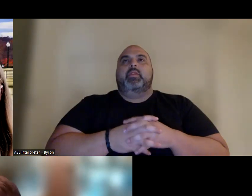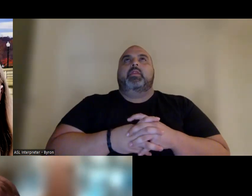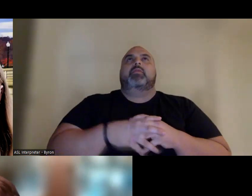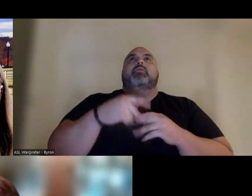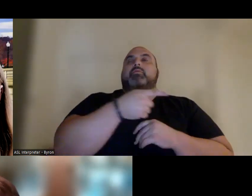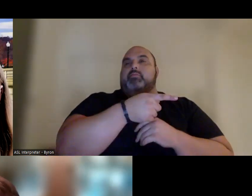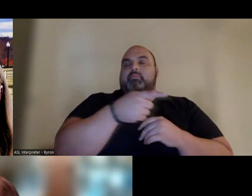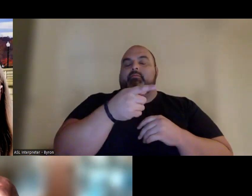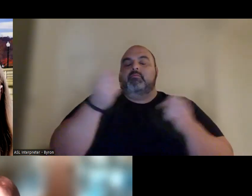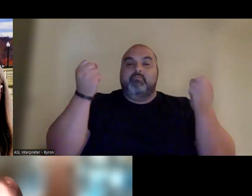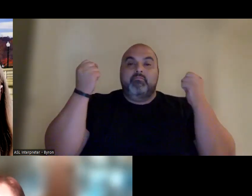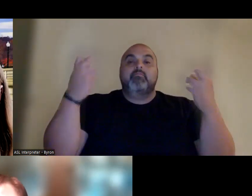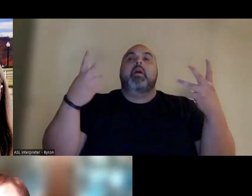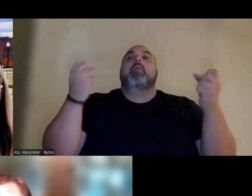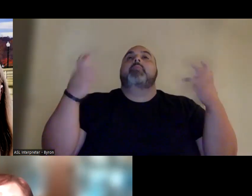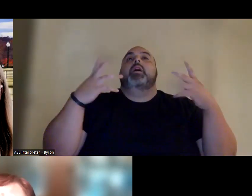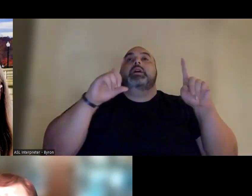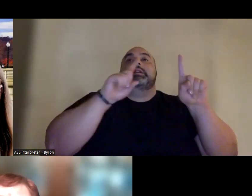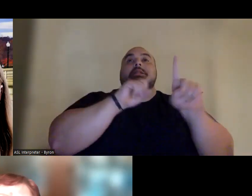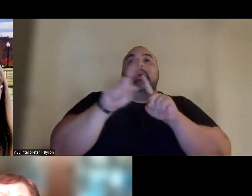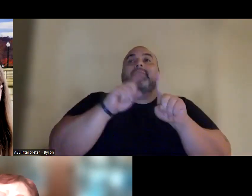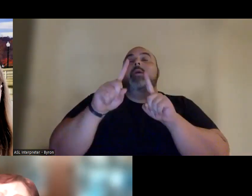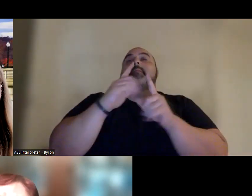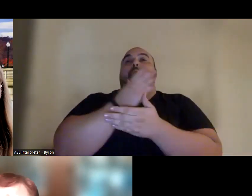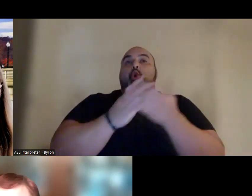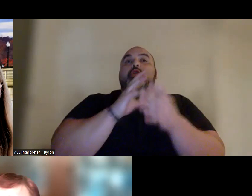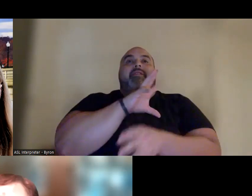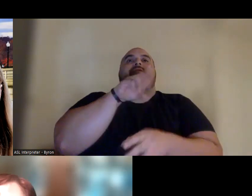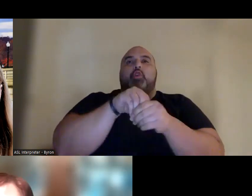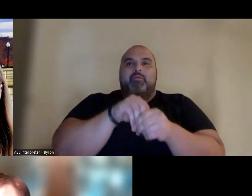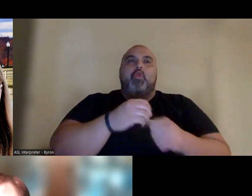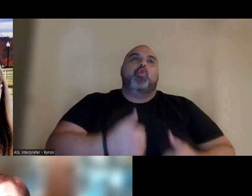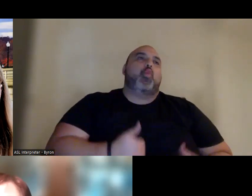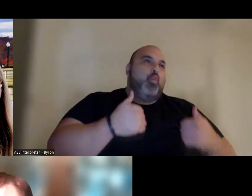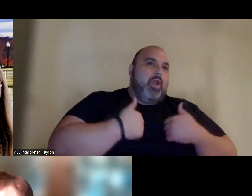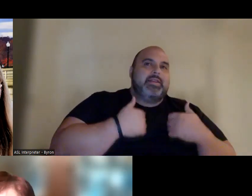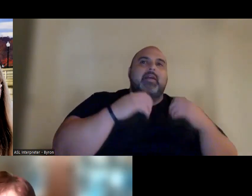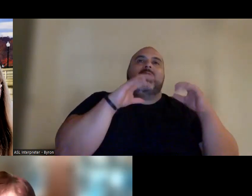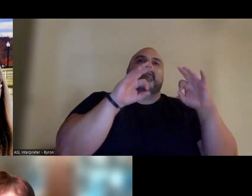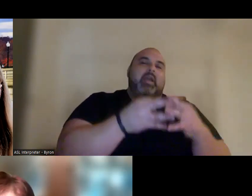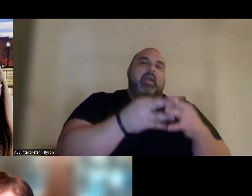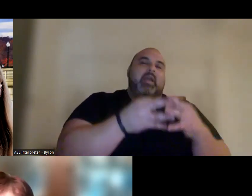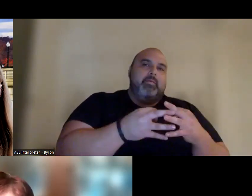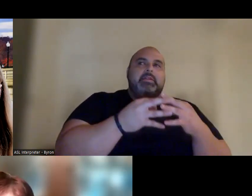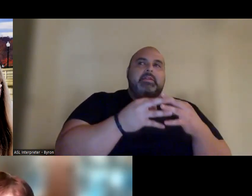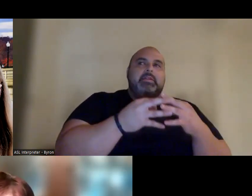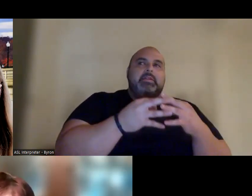different components involved. There were the residents and the families and then